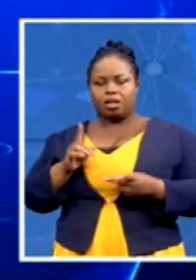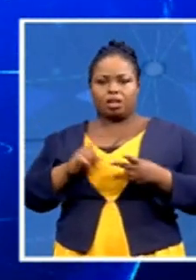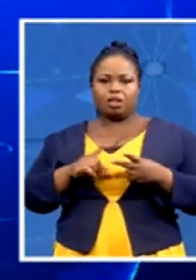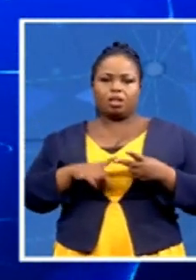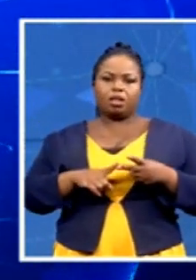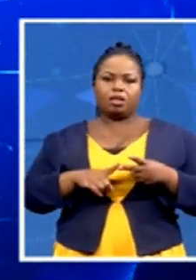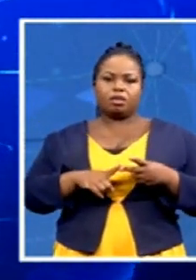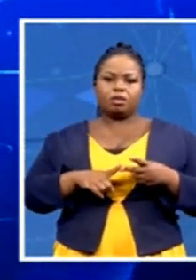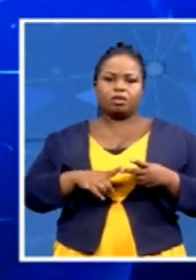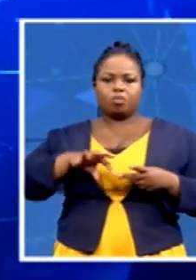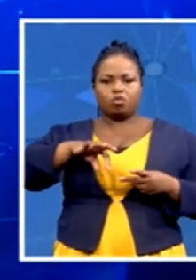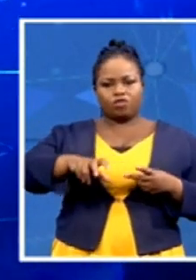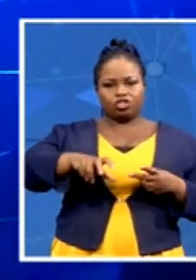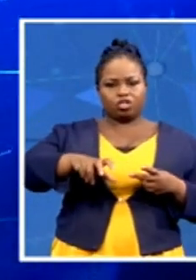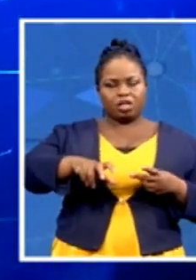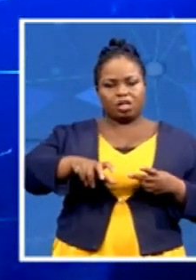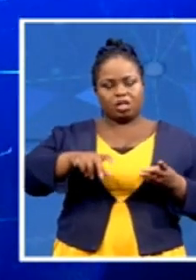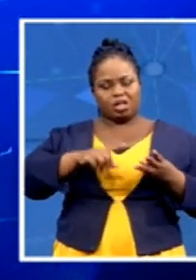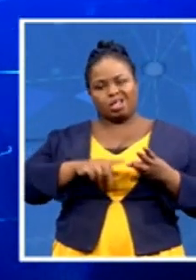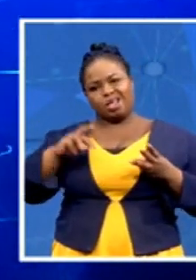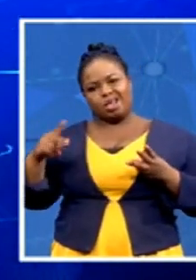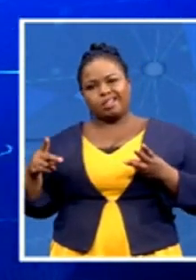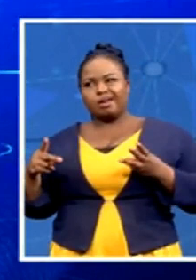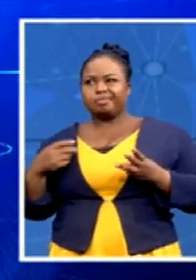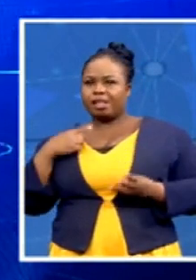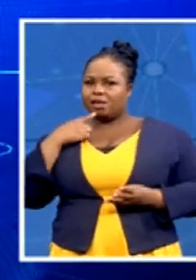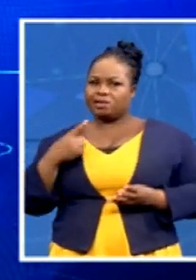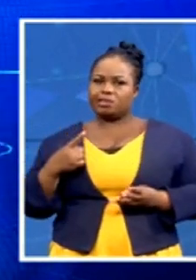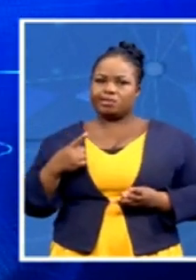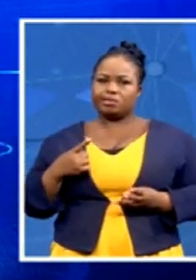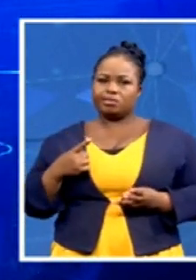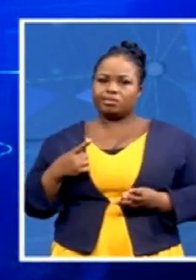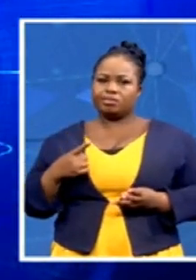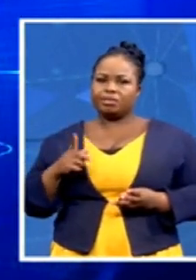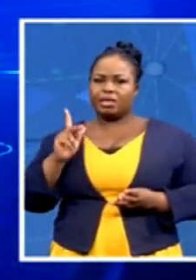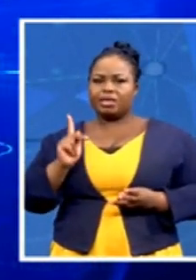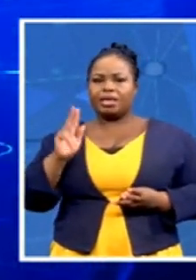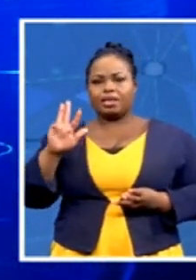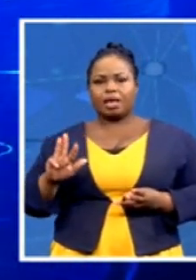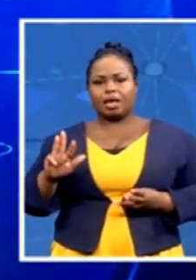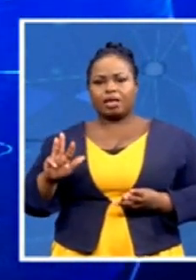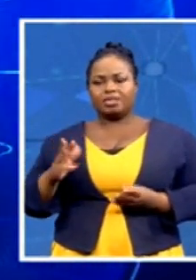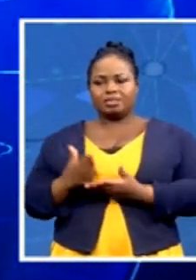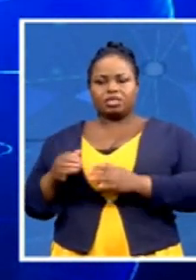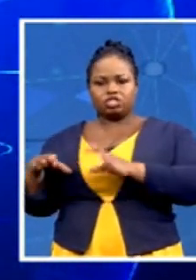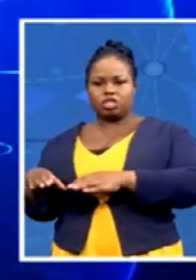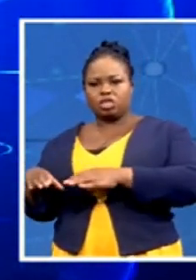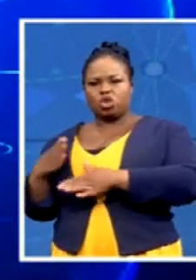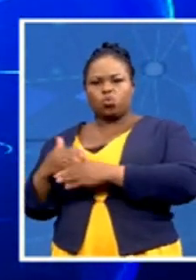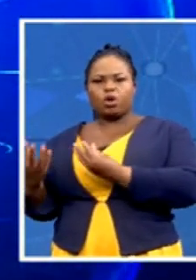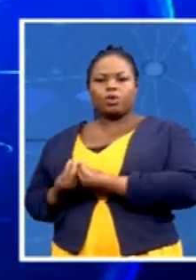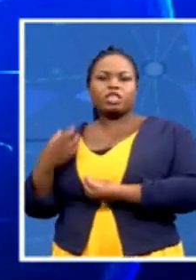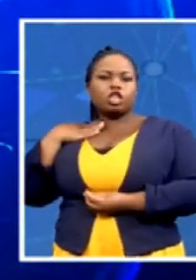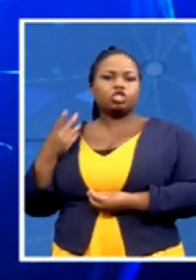some are said to be K9 section, some is Chatsworth. So it was a